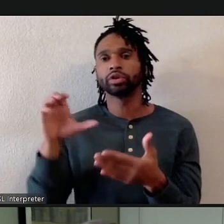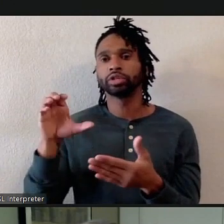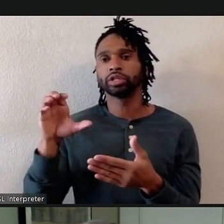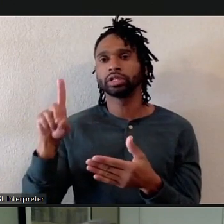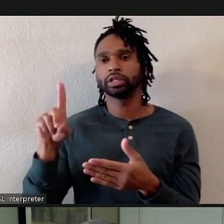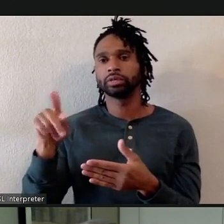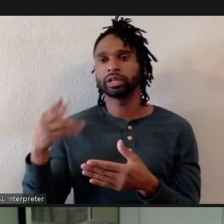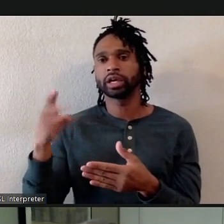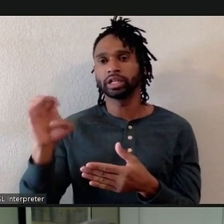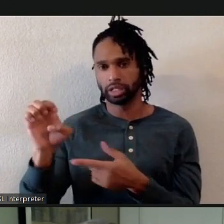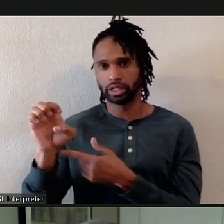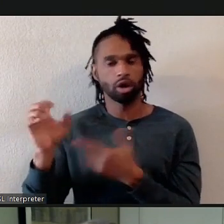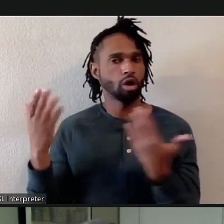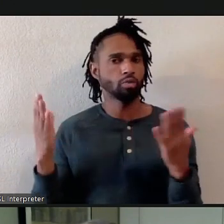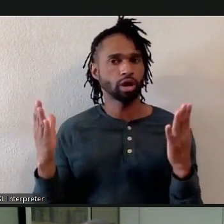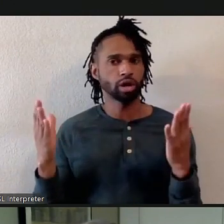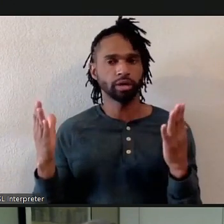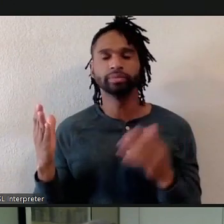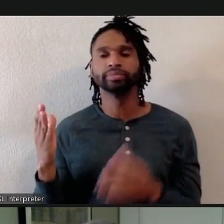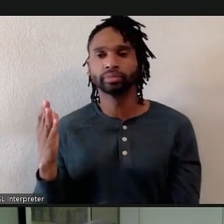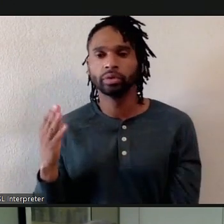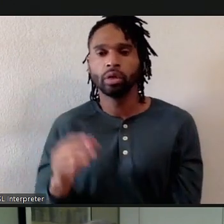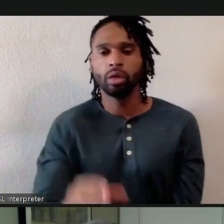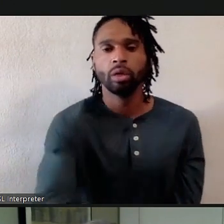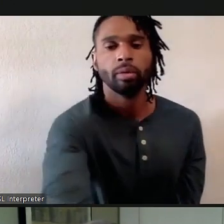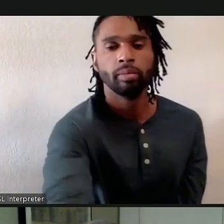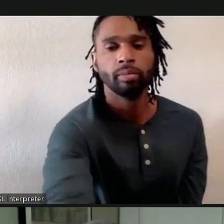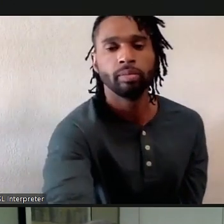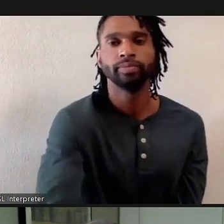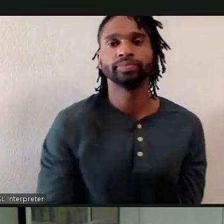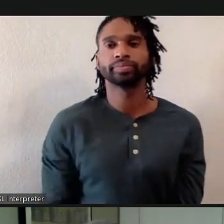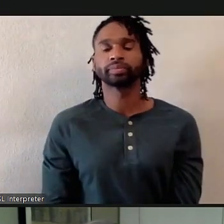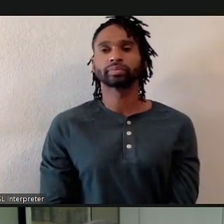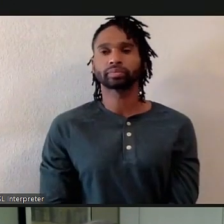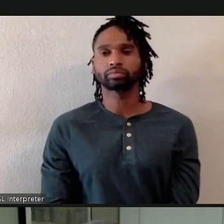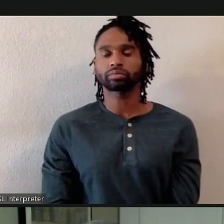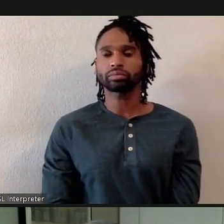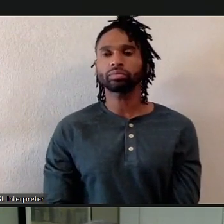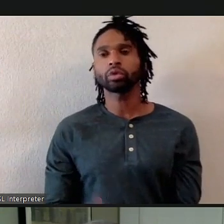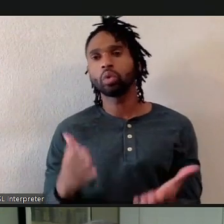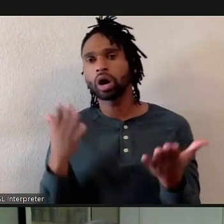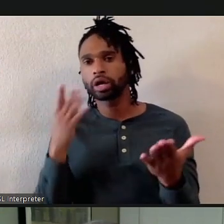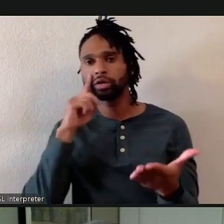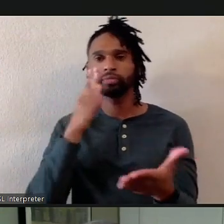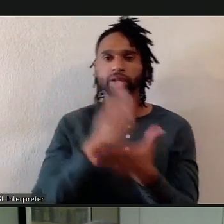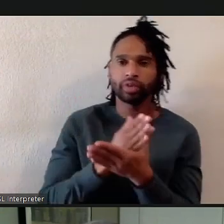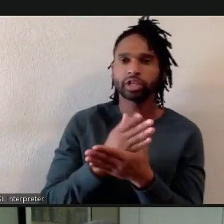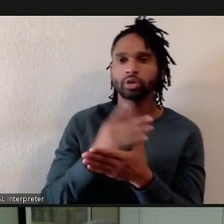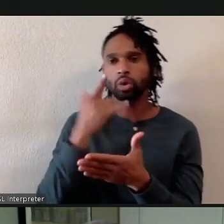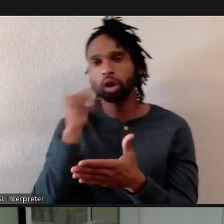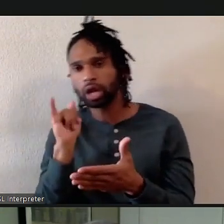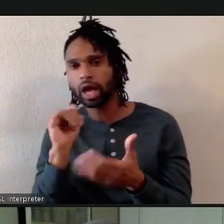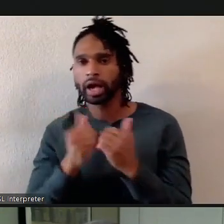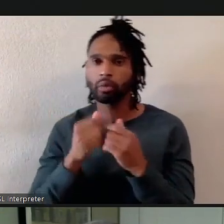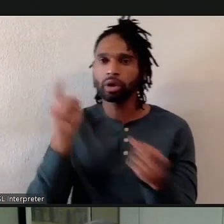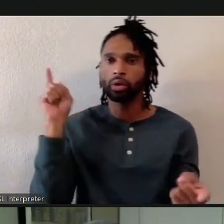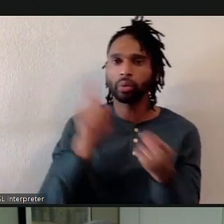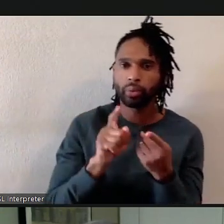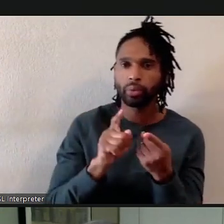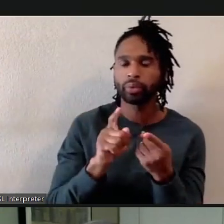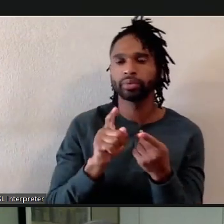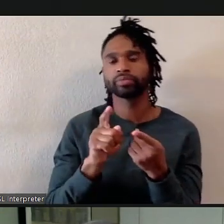and Environment to work on what are their interventions going to look like in order to bring back,